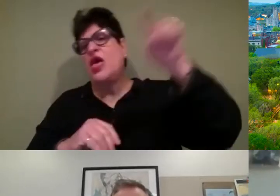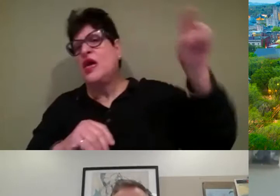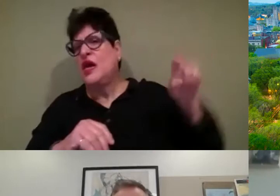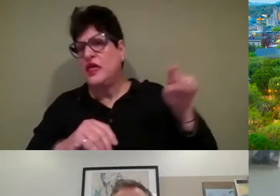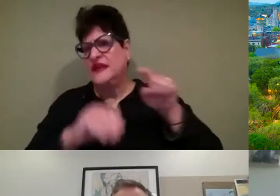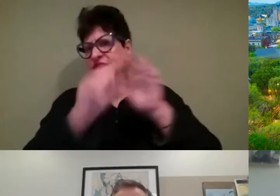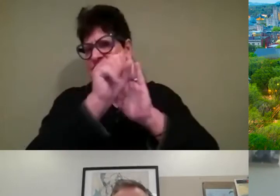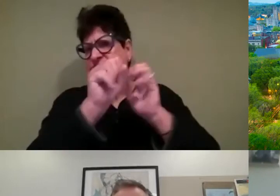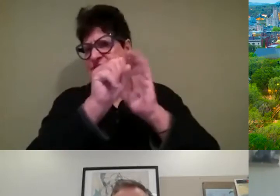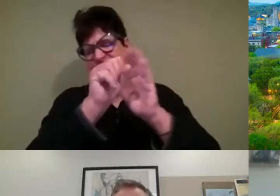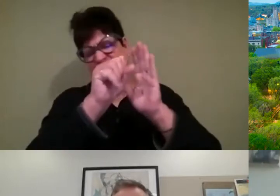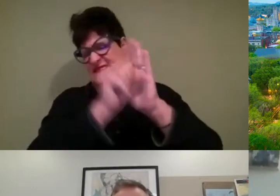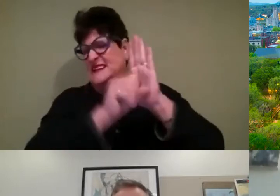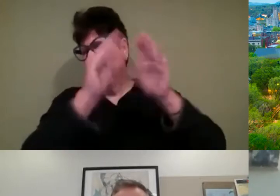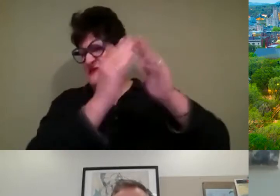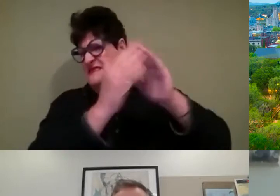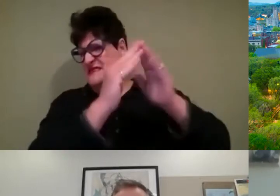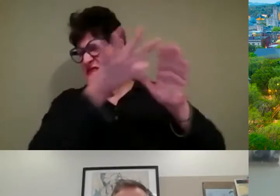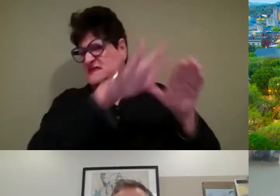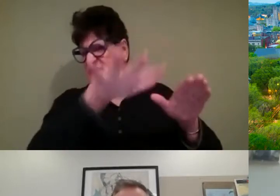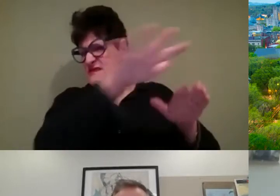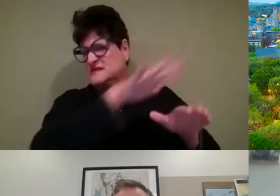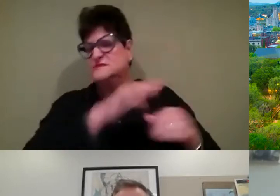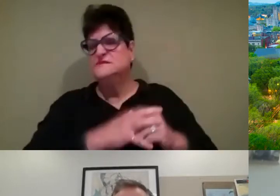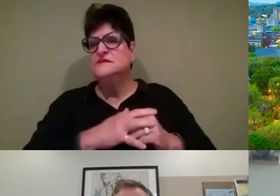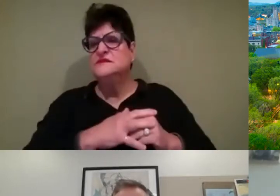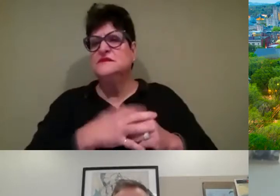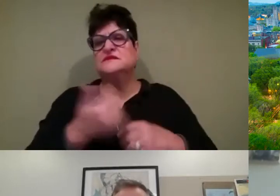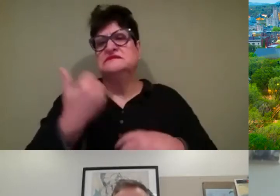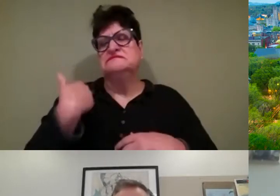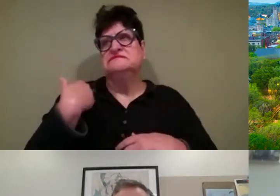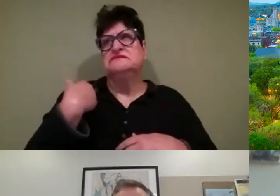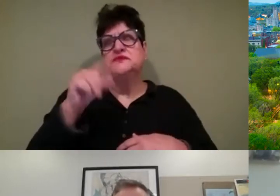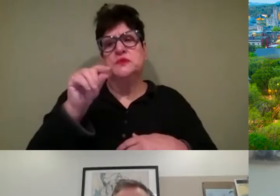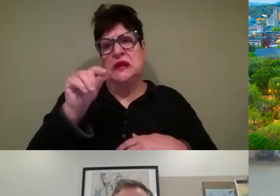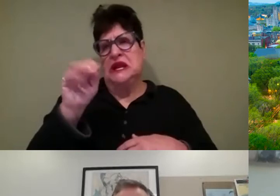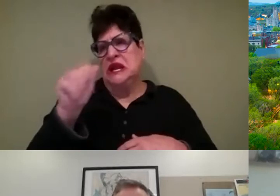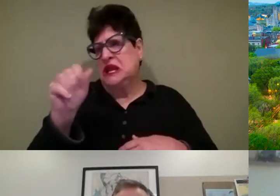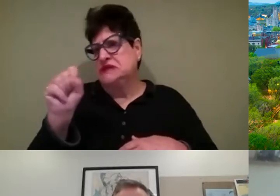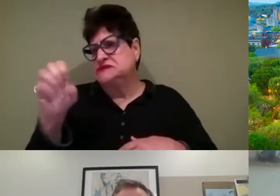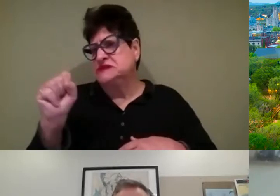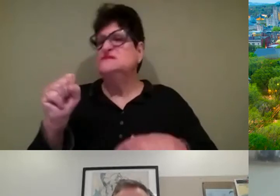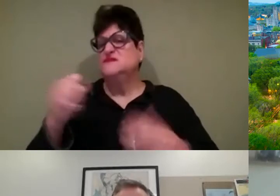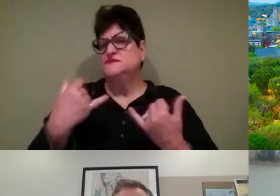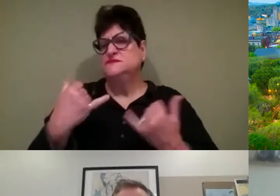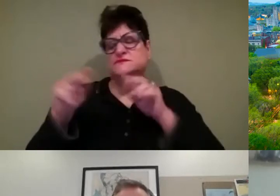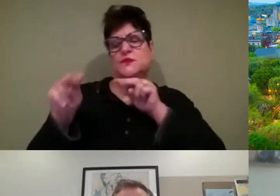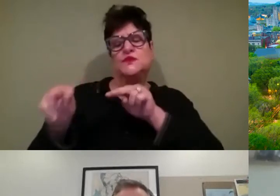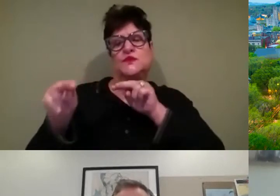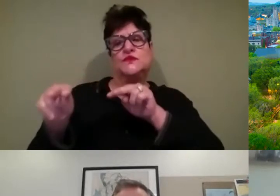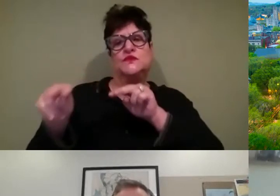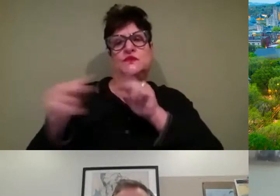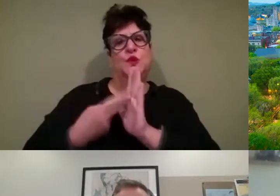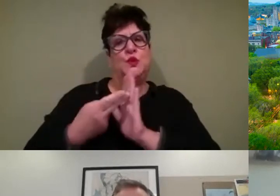However, we were on just 2 weeks prior, we were at 20 cases. And so we're just closely monitoring it. We